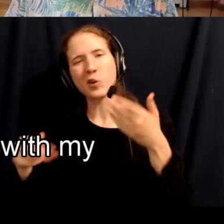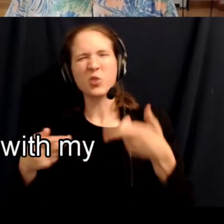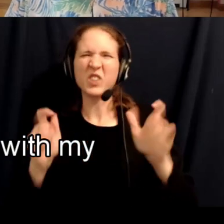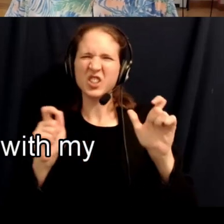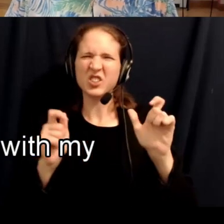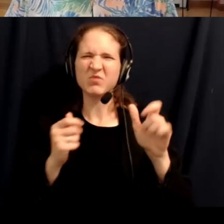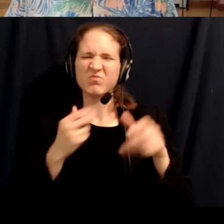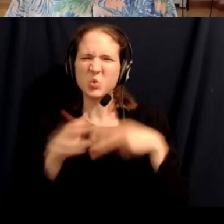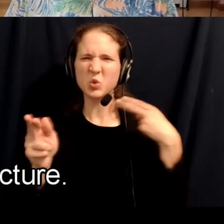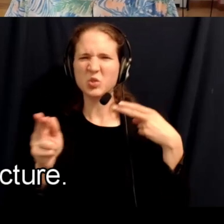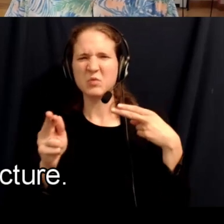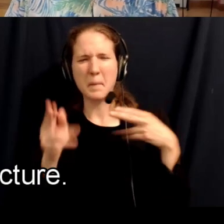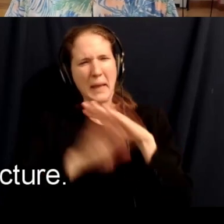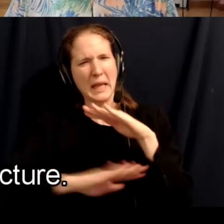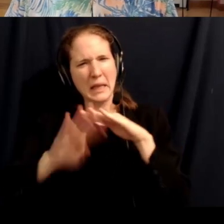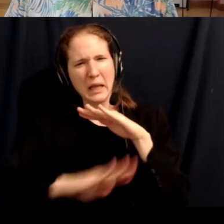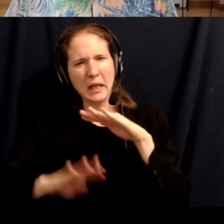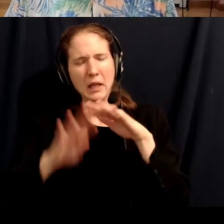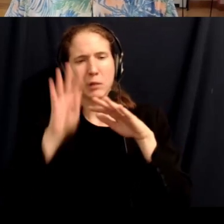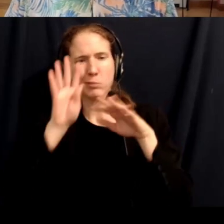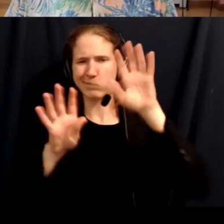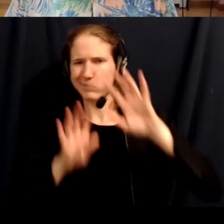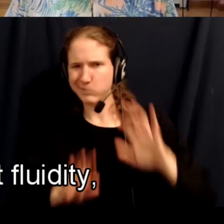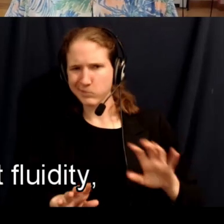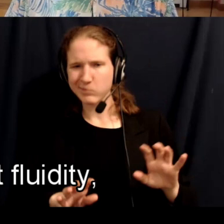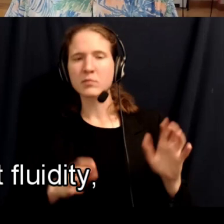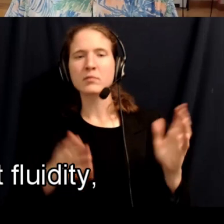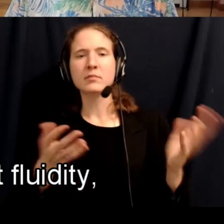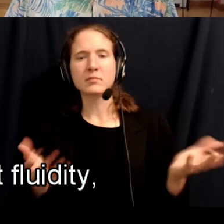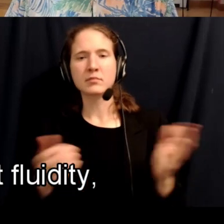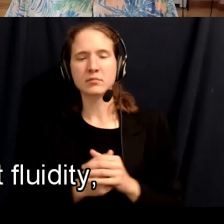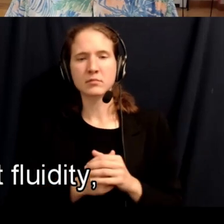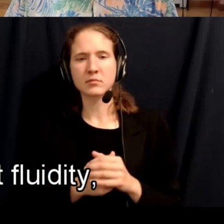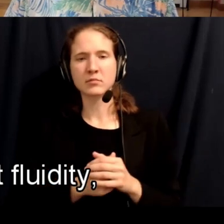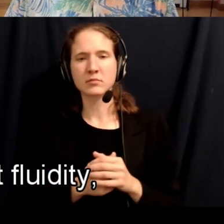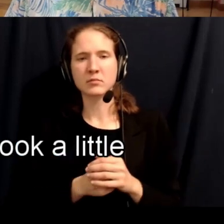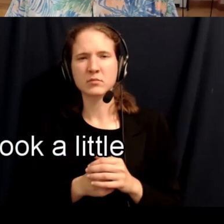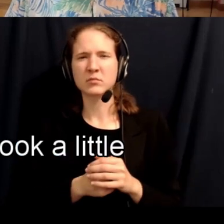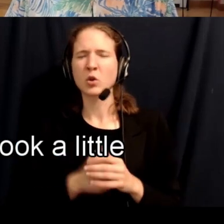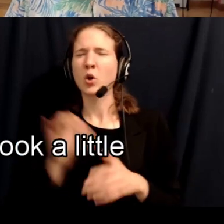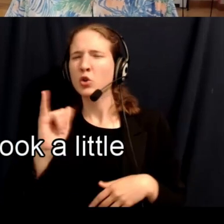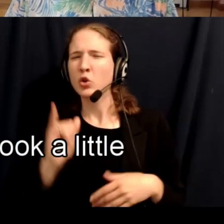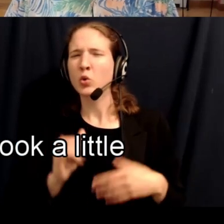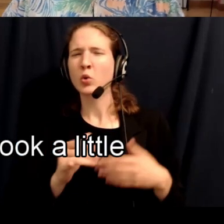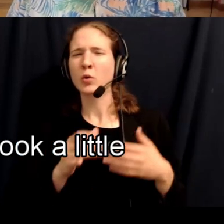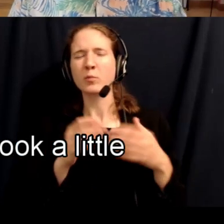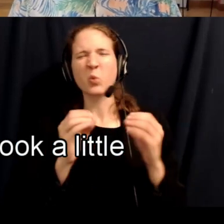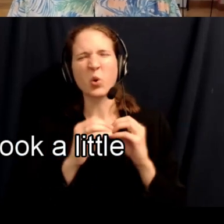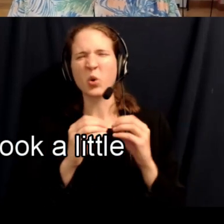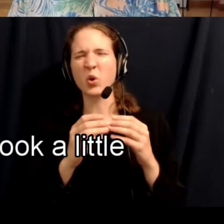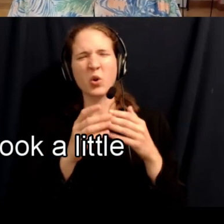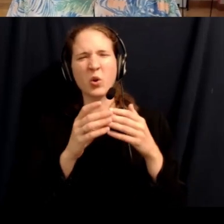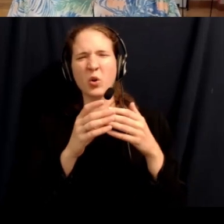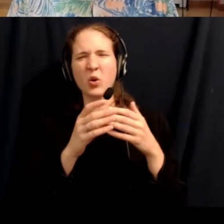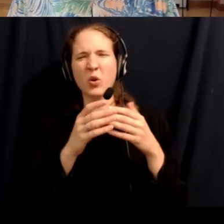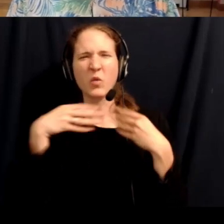layout with my paintbrush so I can get the structure. And it also gives it that fluidity as opposed to having it look a little